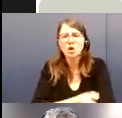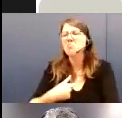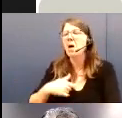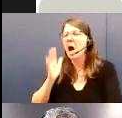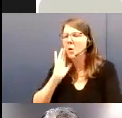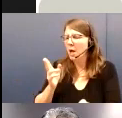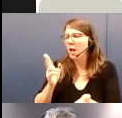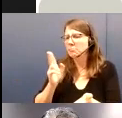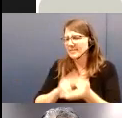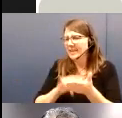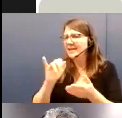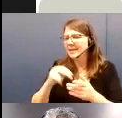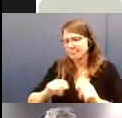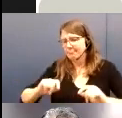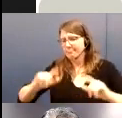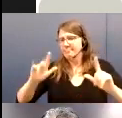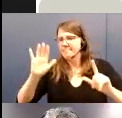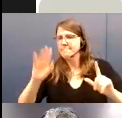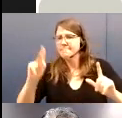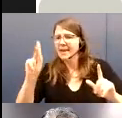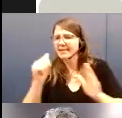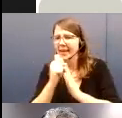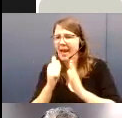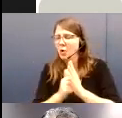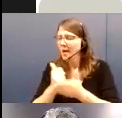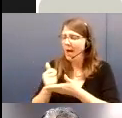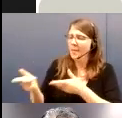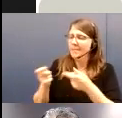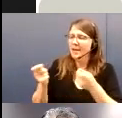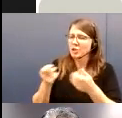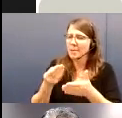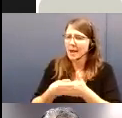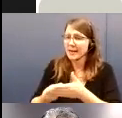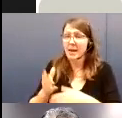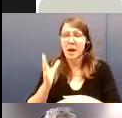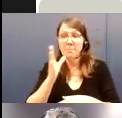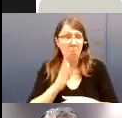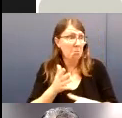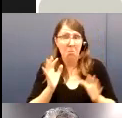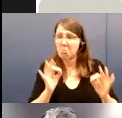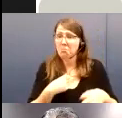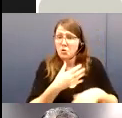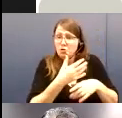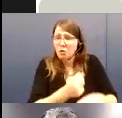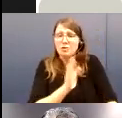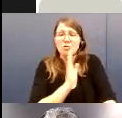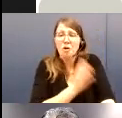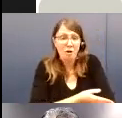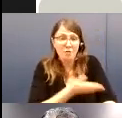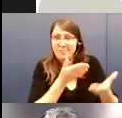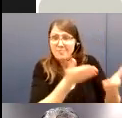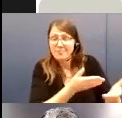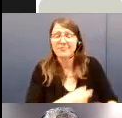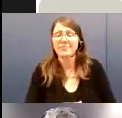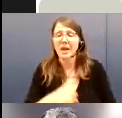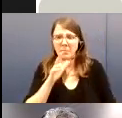money, right? Mom says, great, that's wonderful. If you can't trust your family, who can you trust? And the mom noticed money started coming